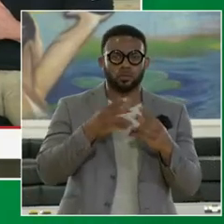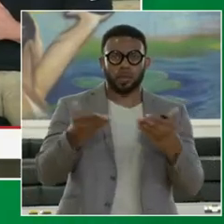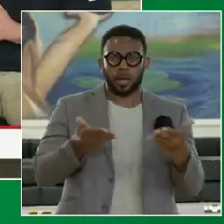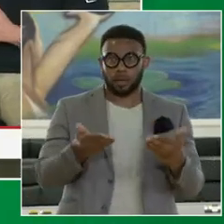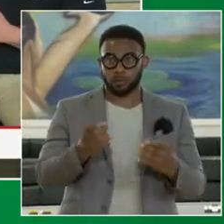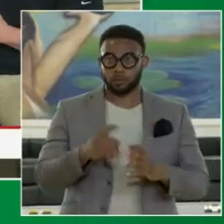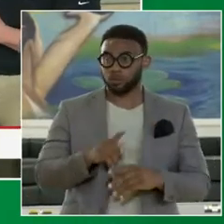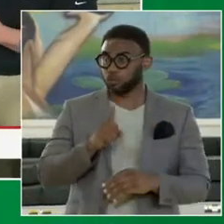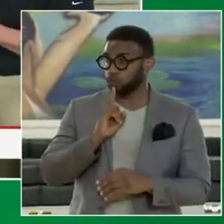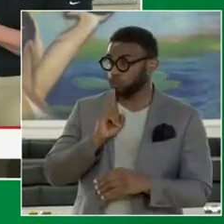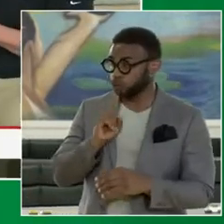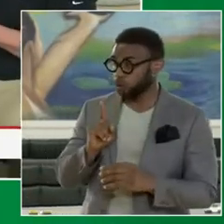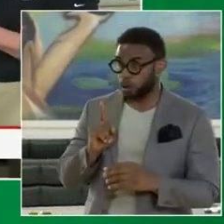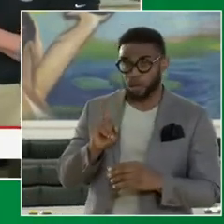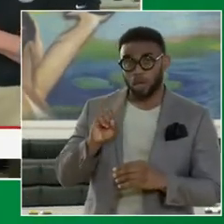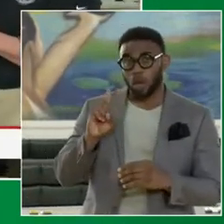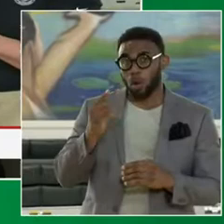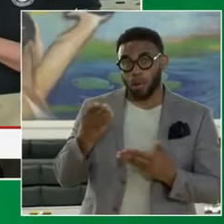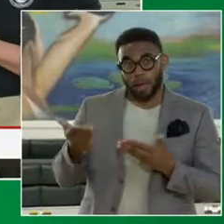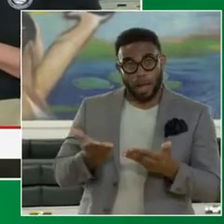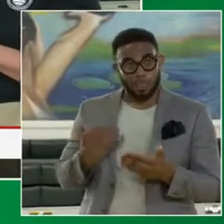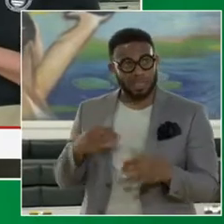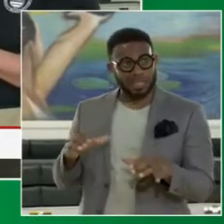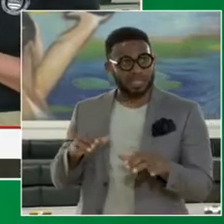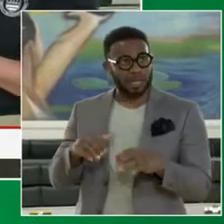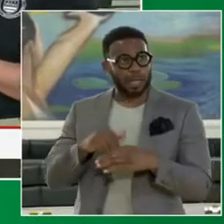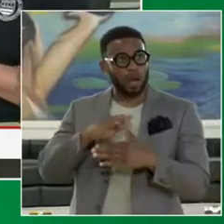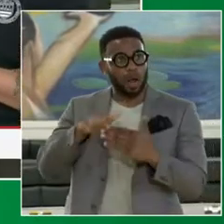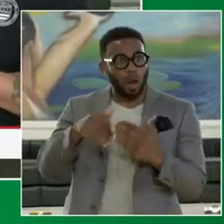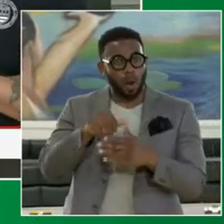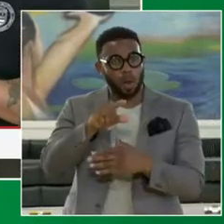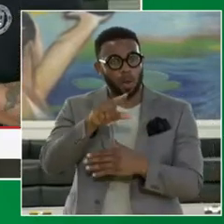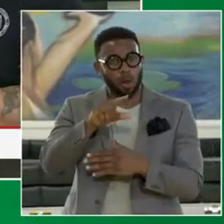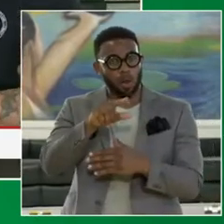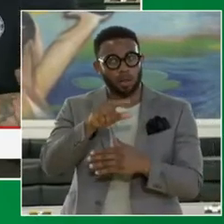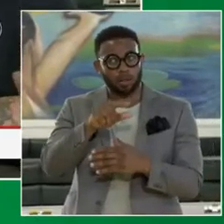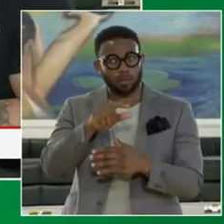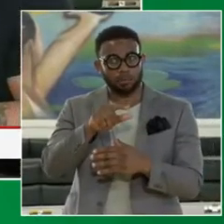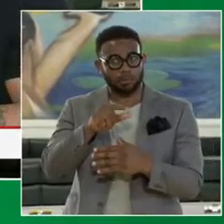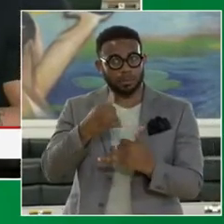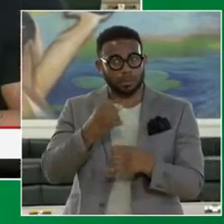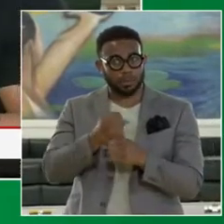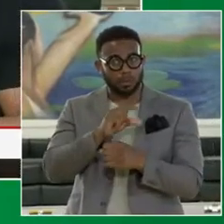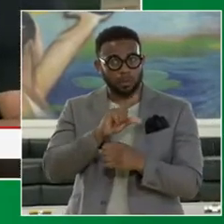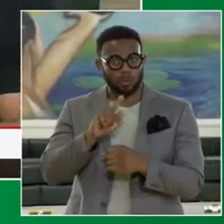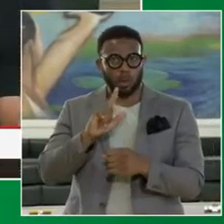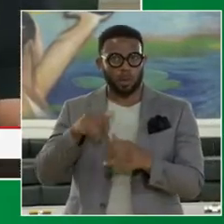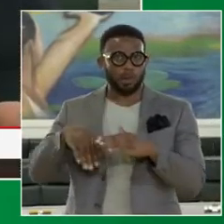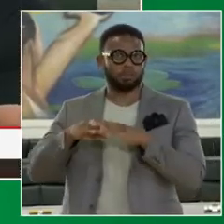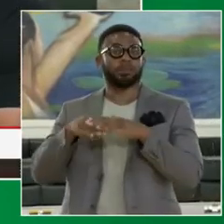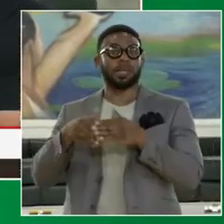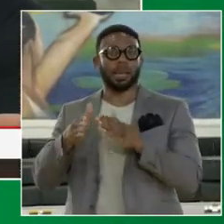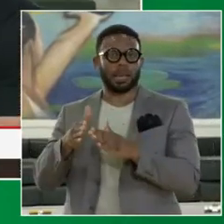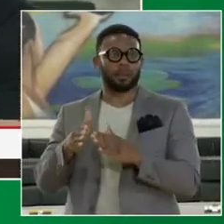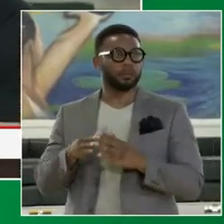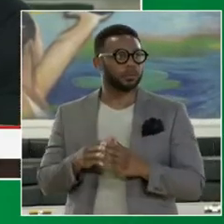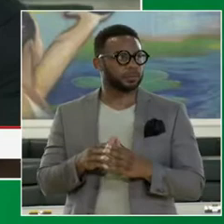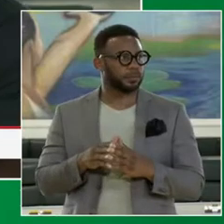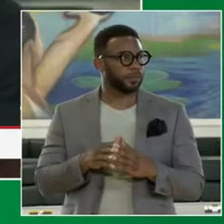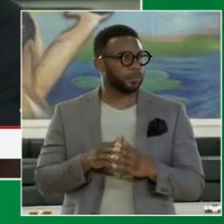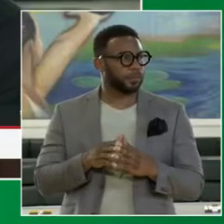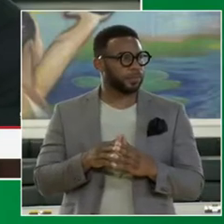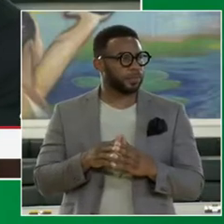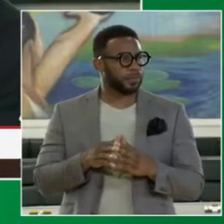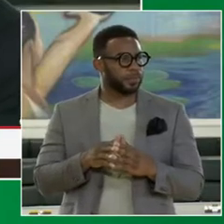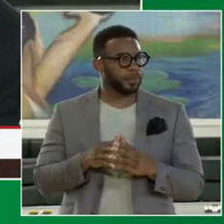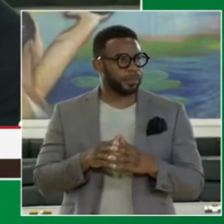that we'll do. Sure. So the only hiring that we did in all of 2021, the only hiring we were allowed to do through the budget process that was approved by the